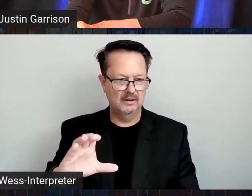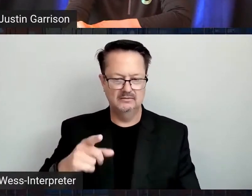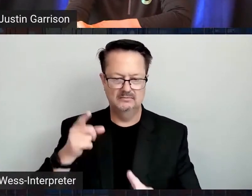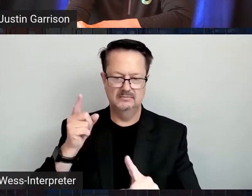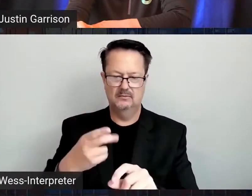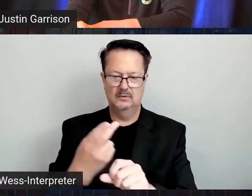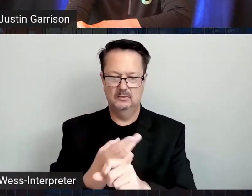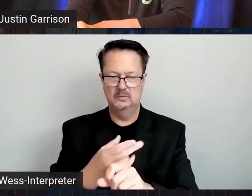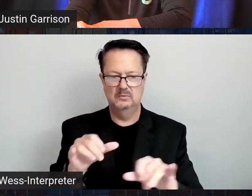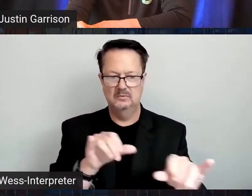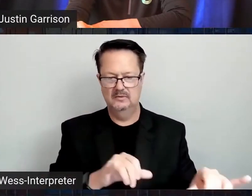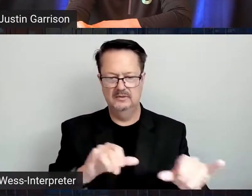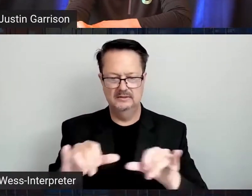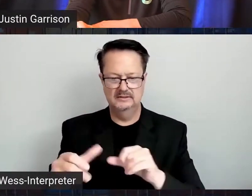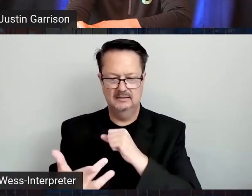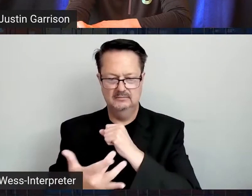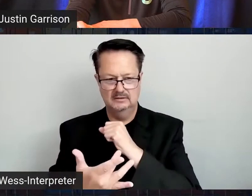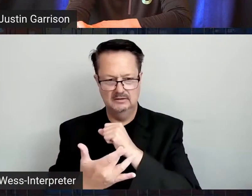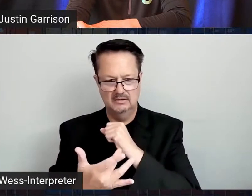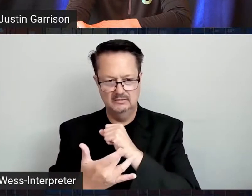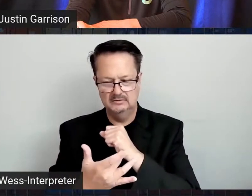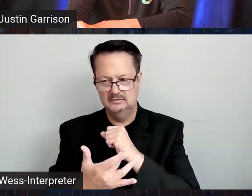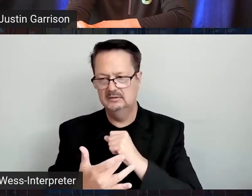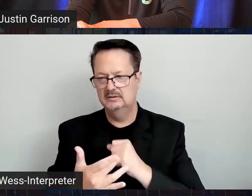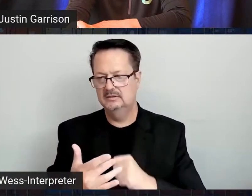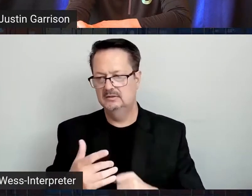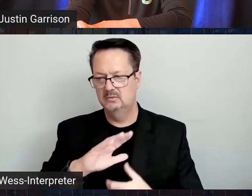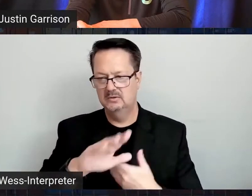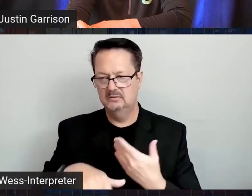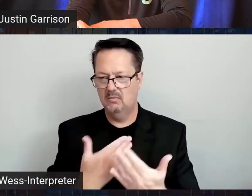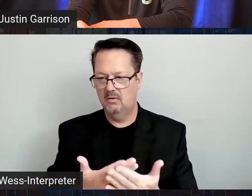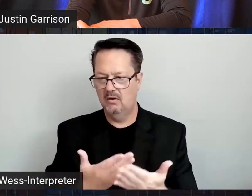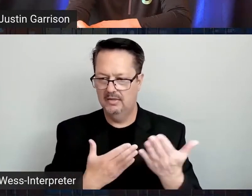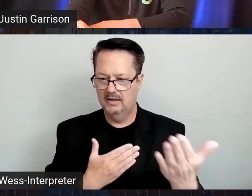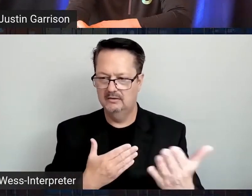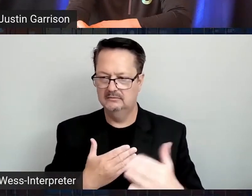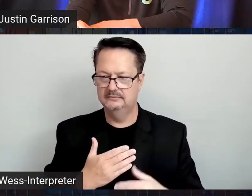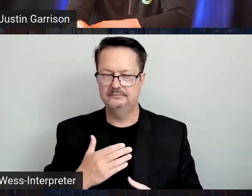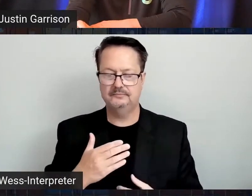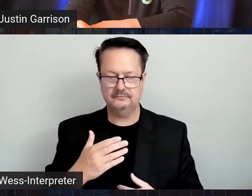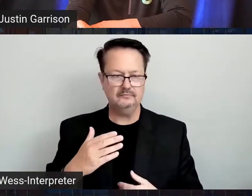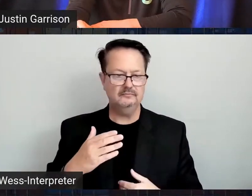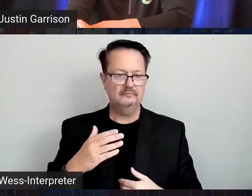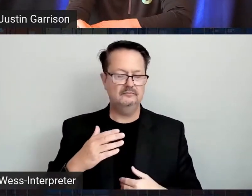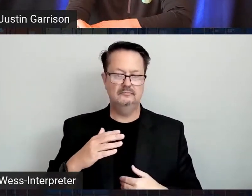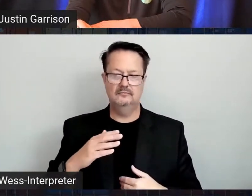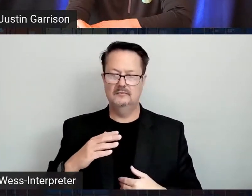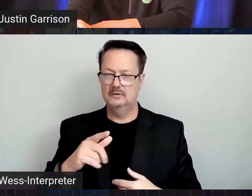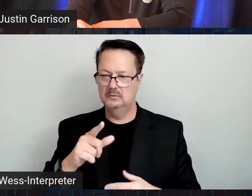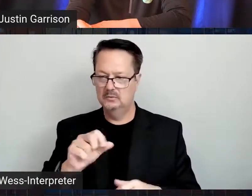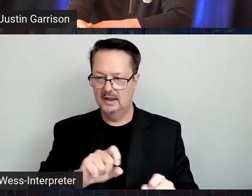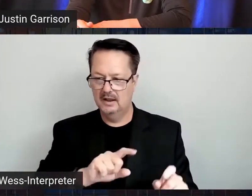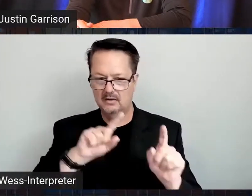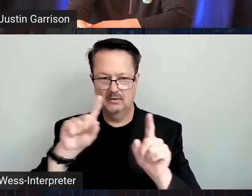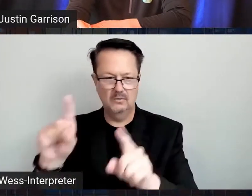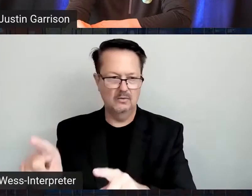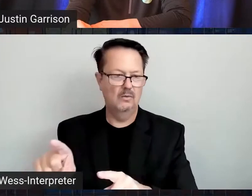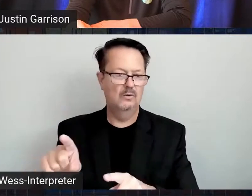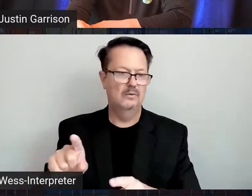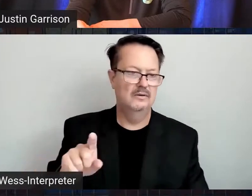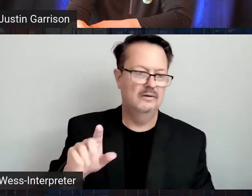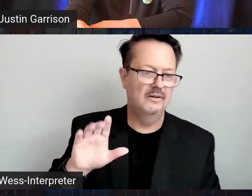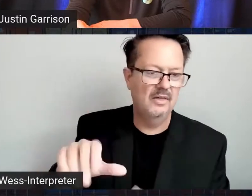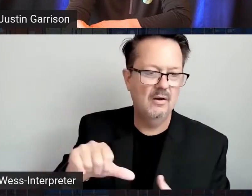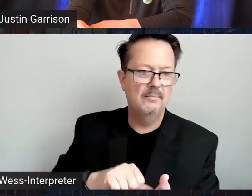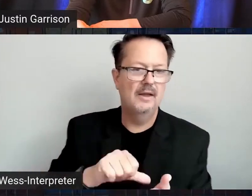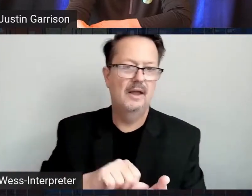technology. So it's all there. And SSM agent is also open source, right? So you can go to their GitHub page to learn more about